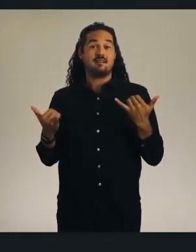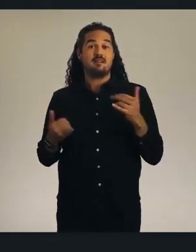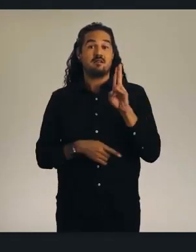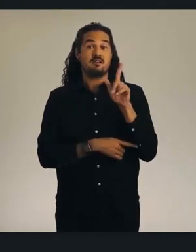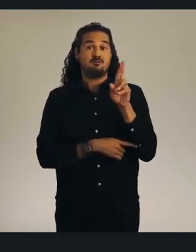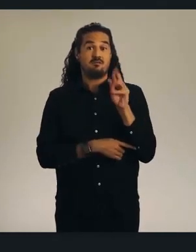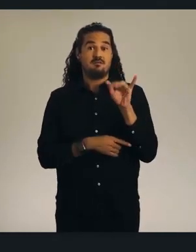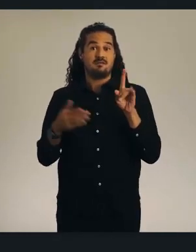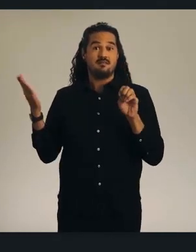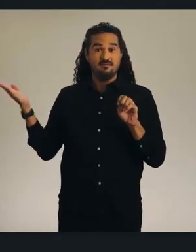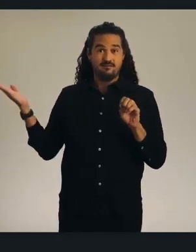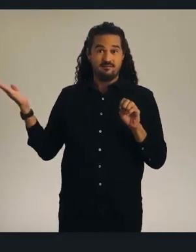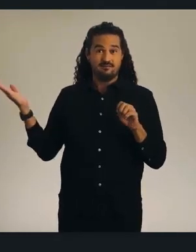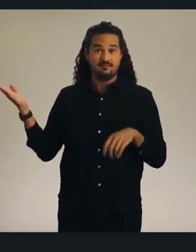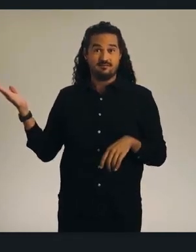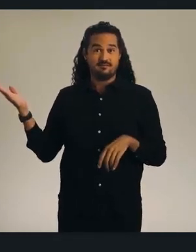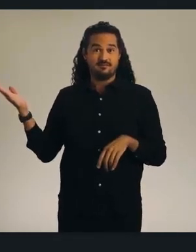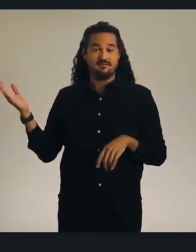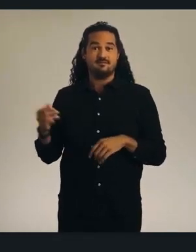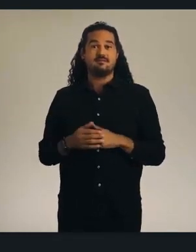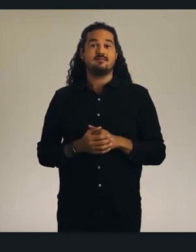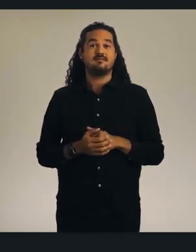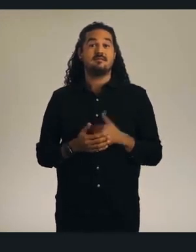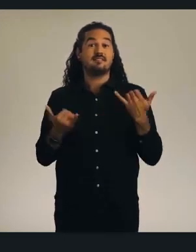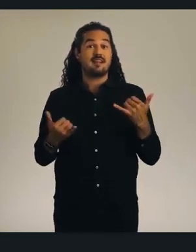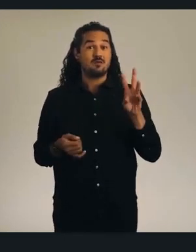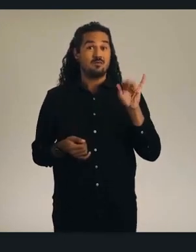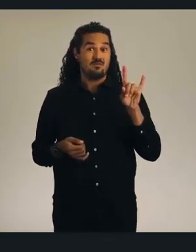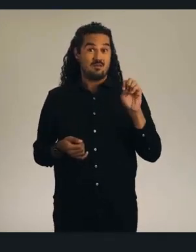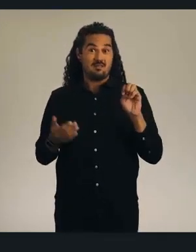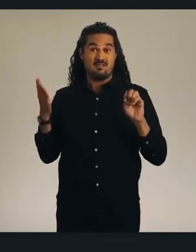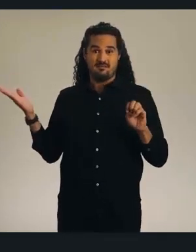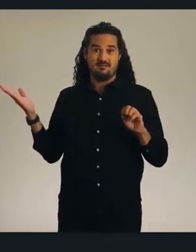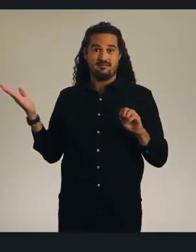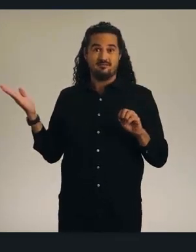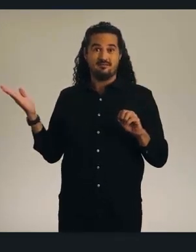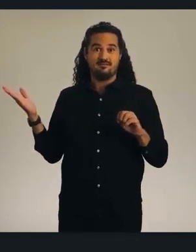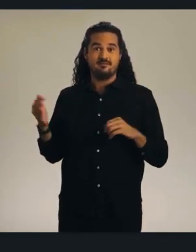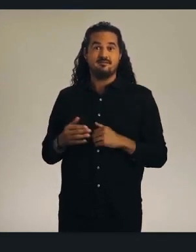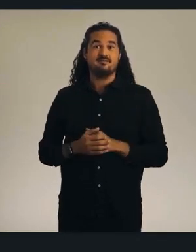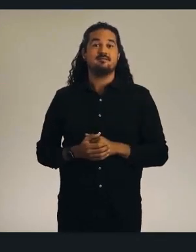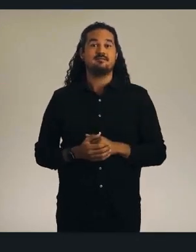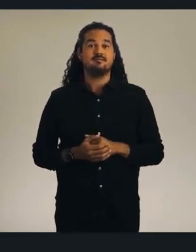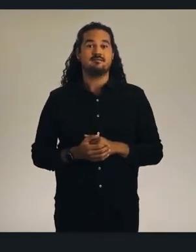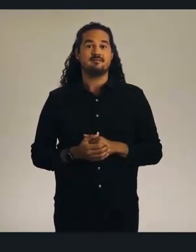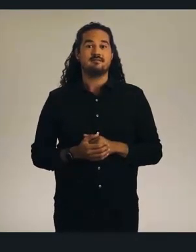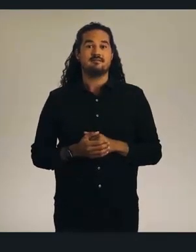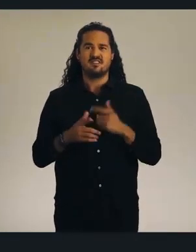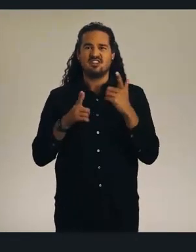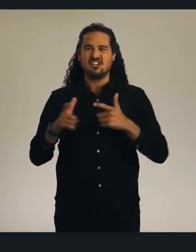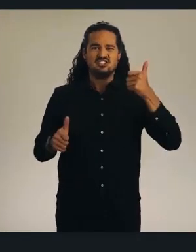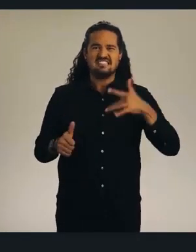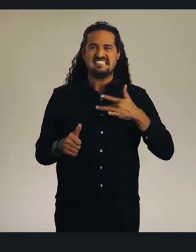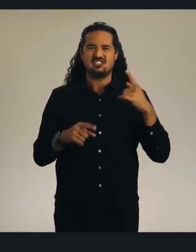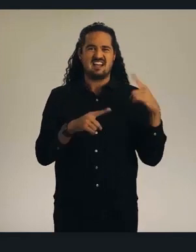autofocus and a larger f1.8 aperture with a 92% improvement in low light, and a new wide camera that has a larger f1.5 aperture and 1.9 micron pixels for our largest